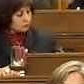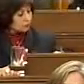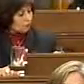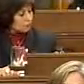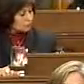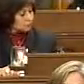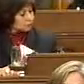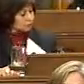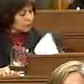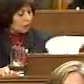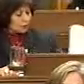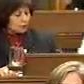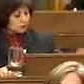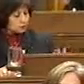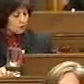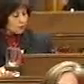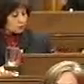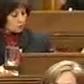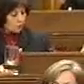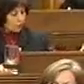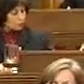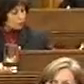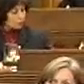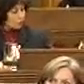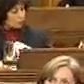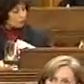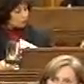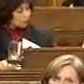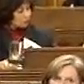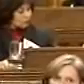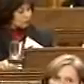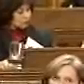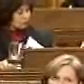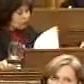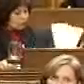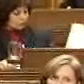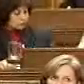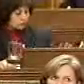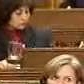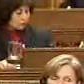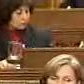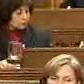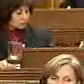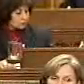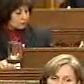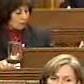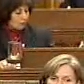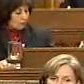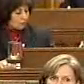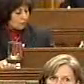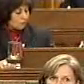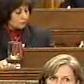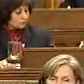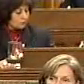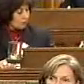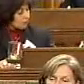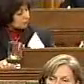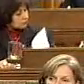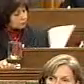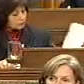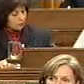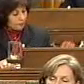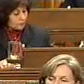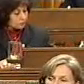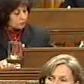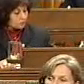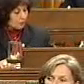Day. And I wonder, in his report, if he is now in a position to specify the two